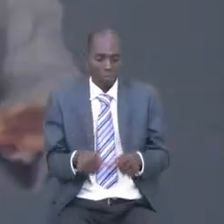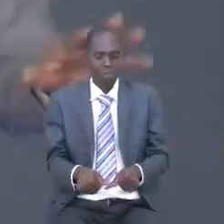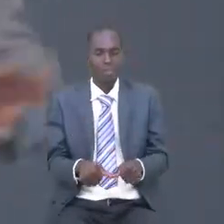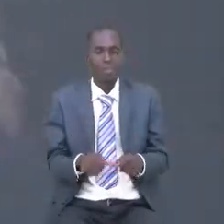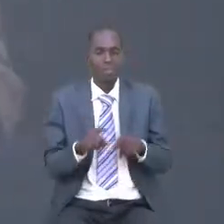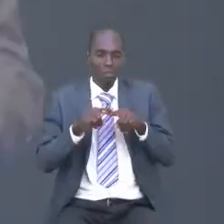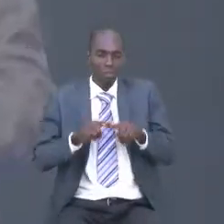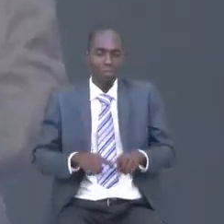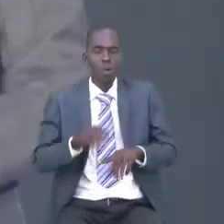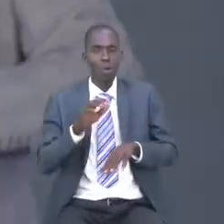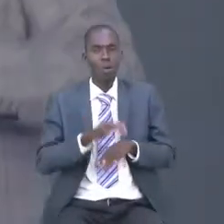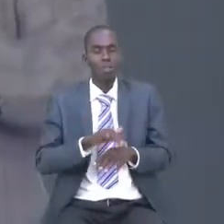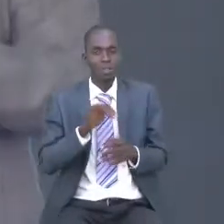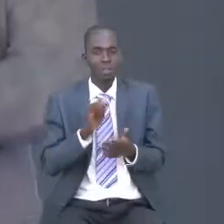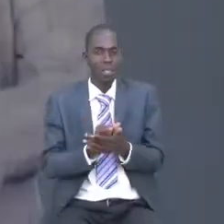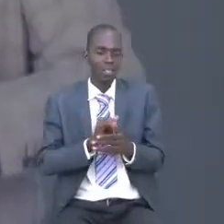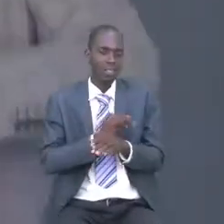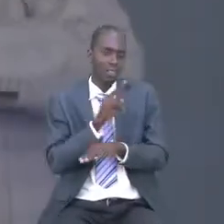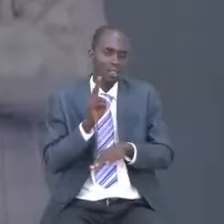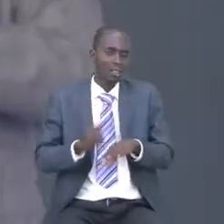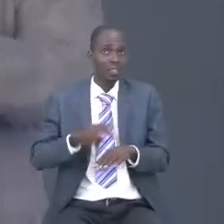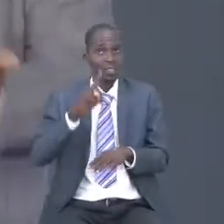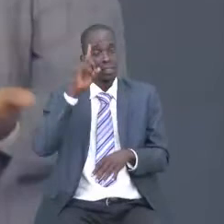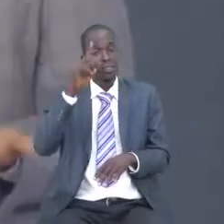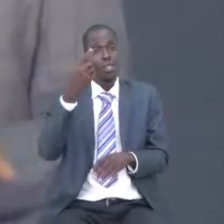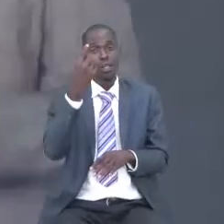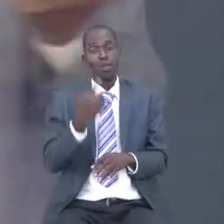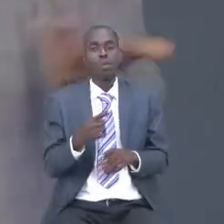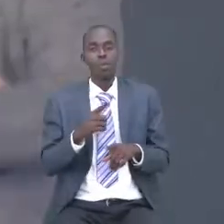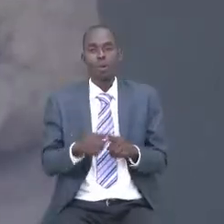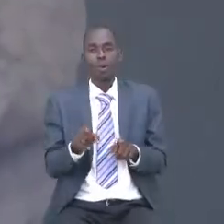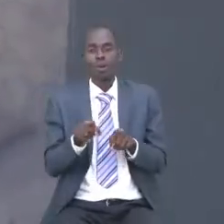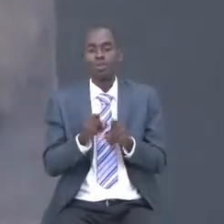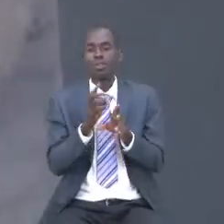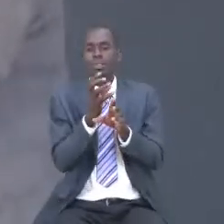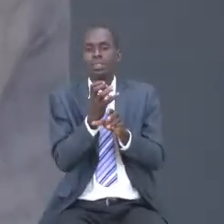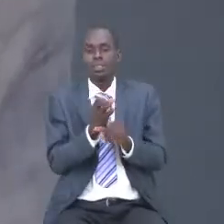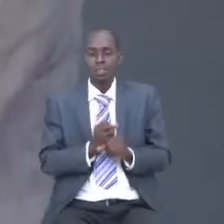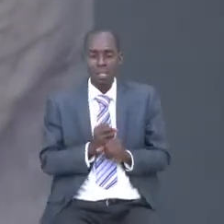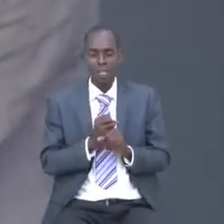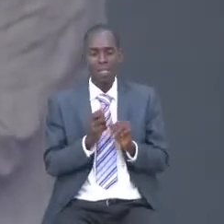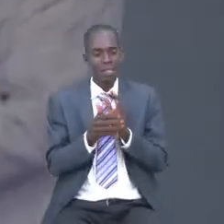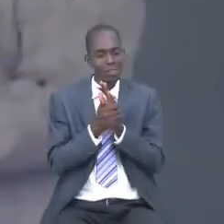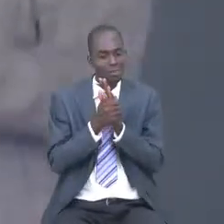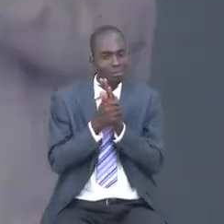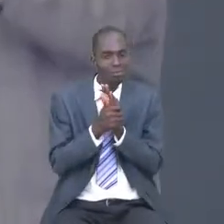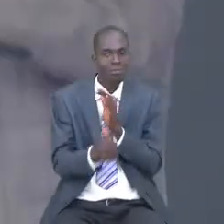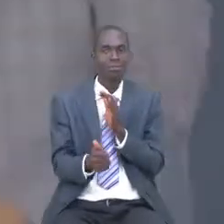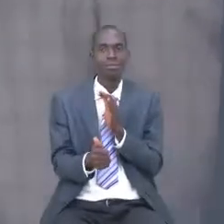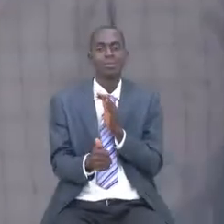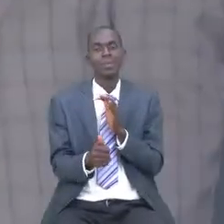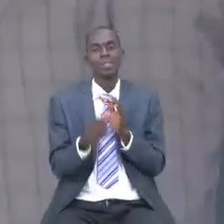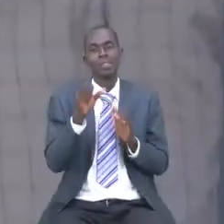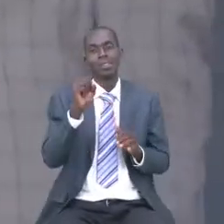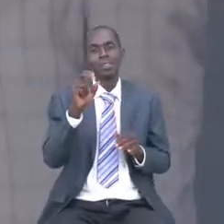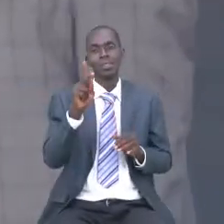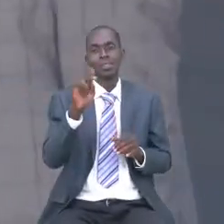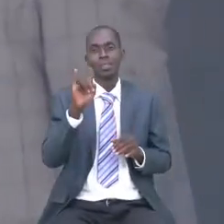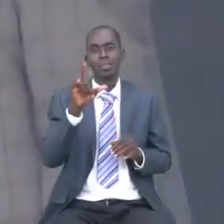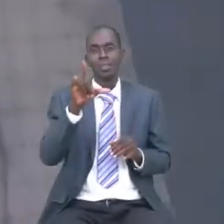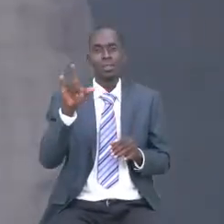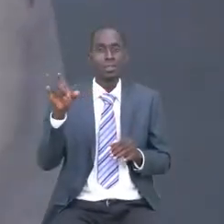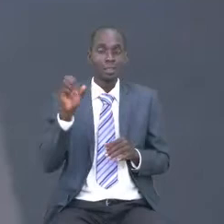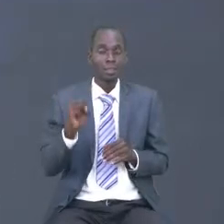talent skill. They acquired the skill so that as you add that and you're